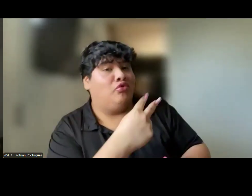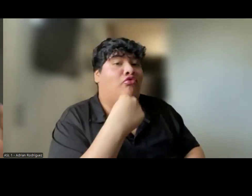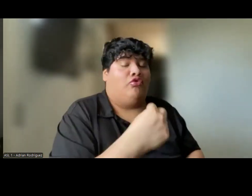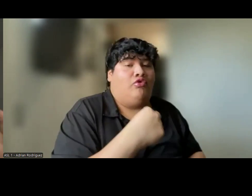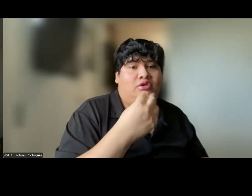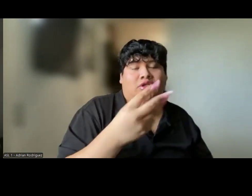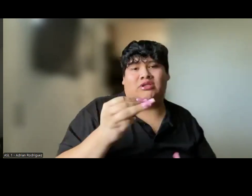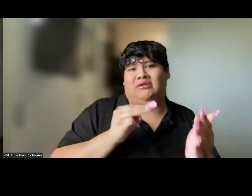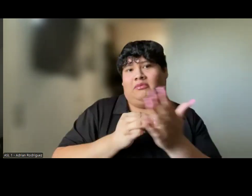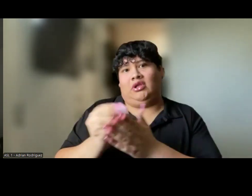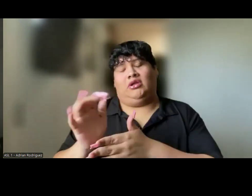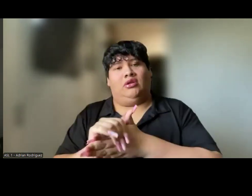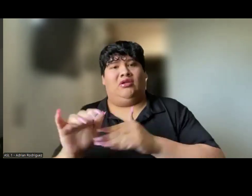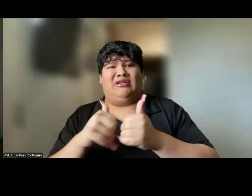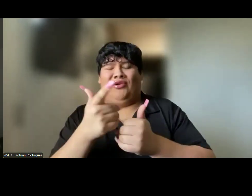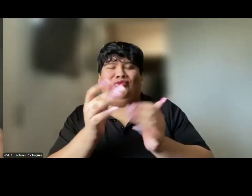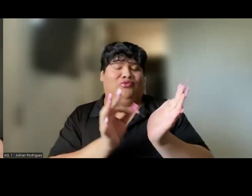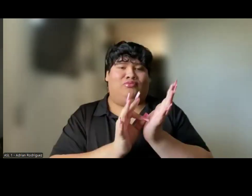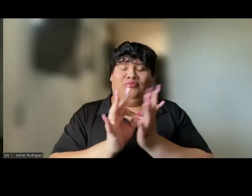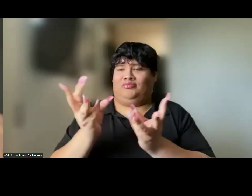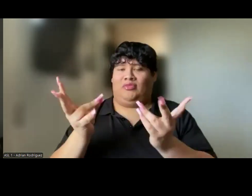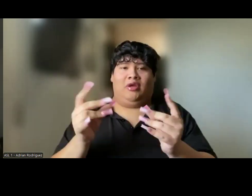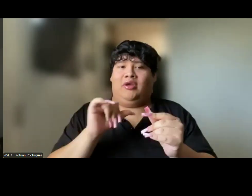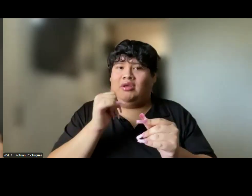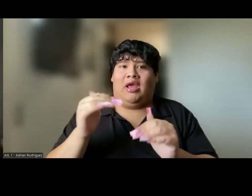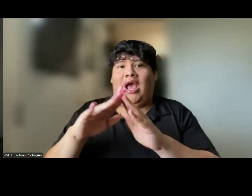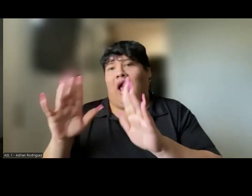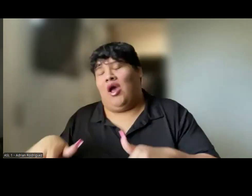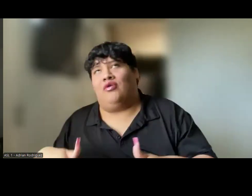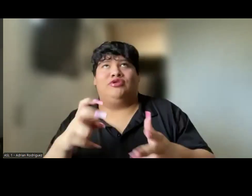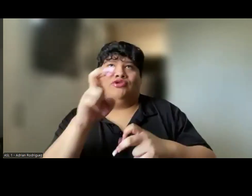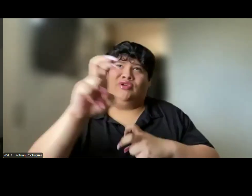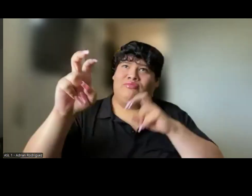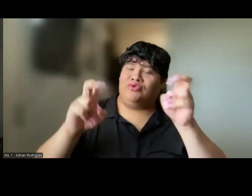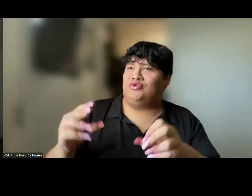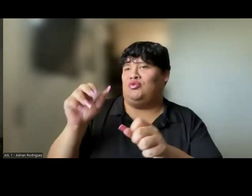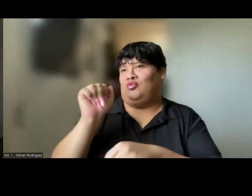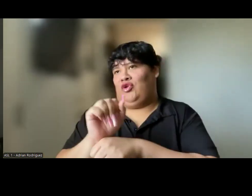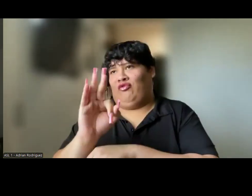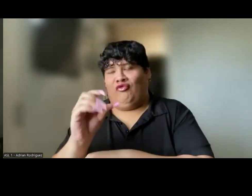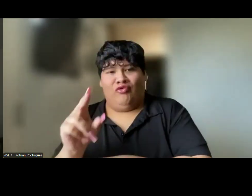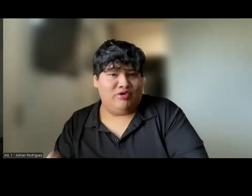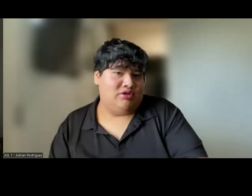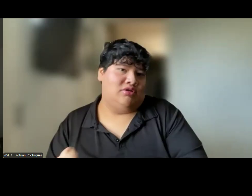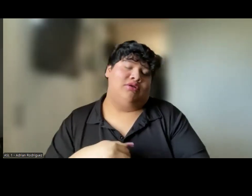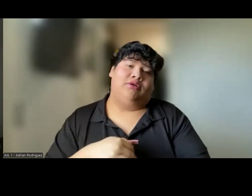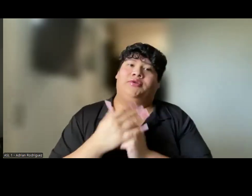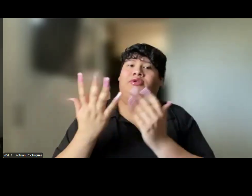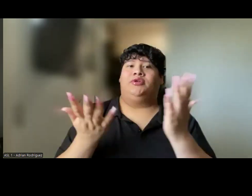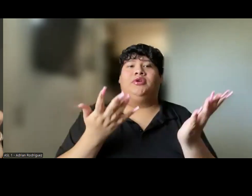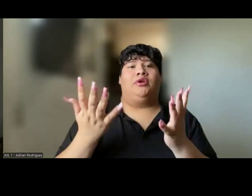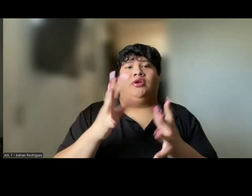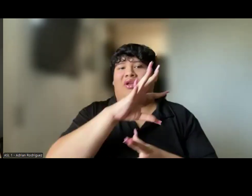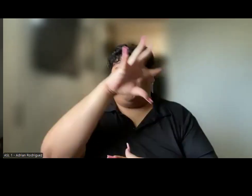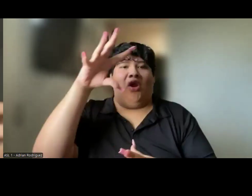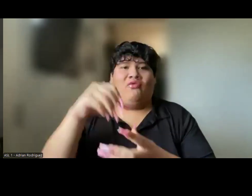$1 billion, depending on how you count, it's across it like housing, transportation, workforce development, and have really kind of